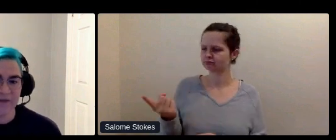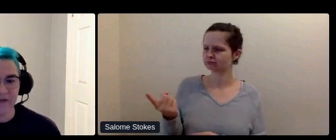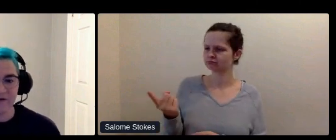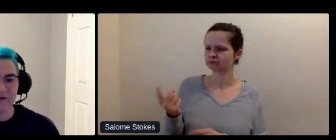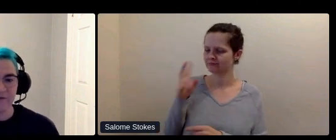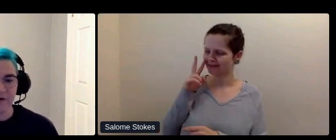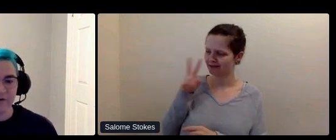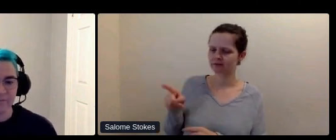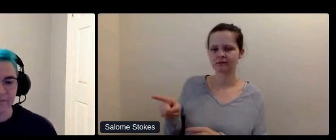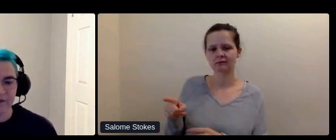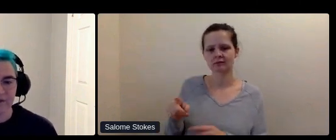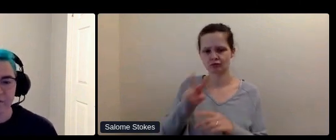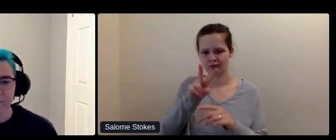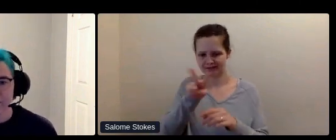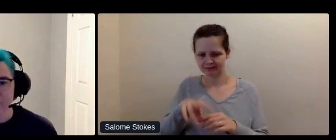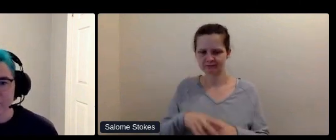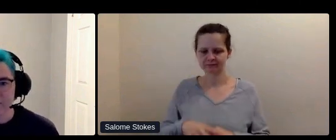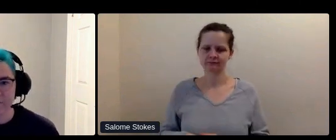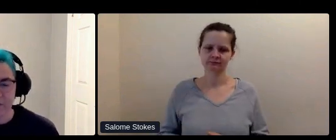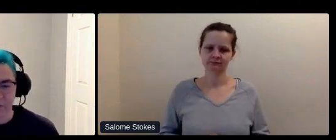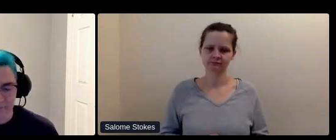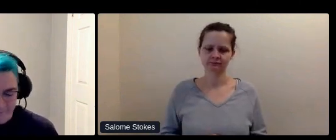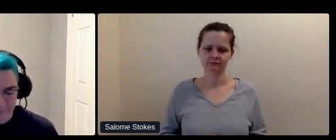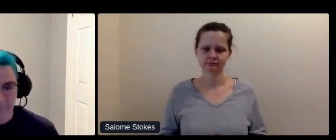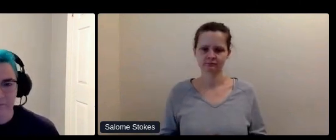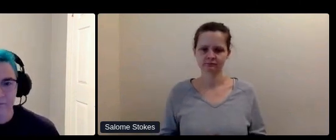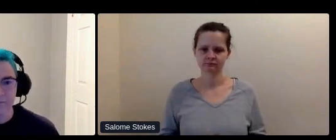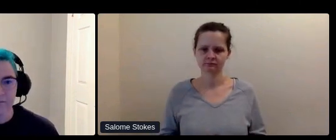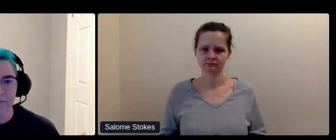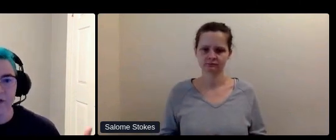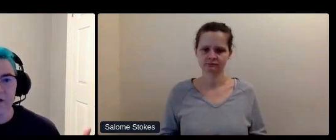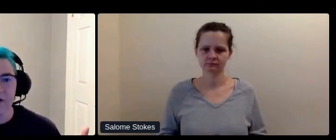minimum standards of your work. So let's move on to motor.